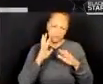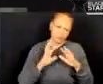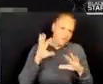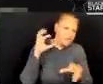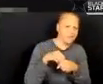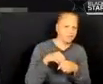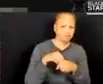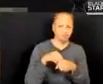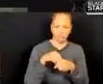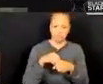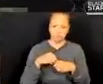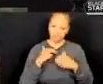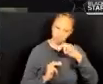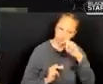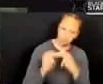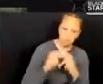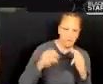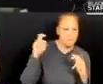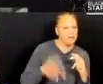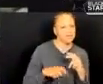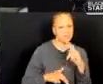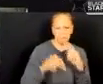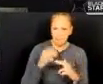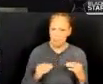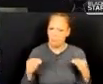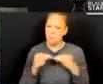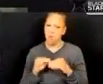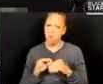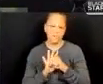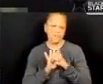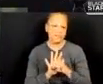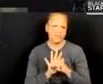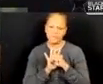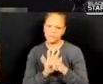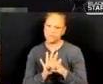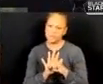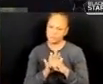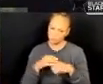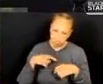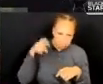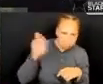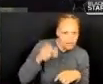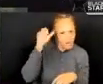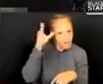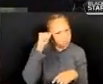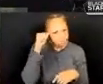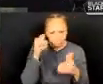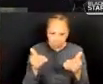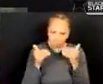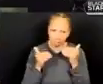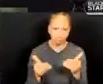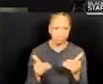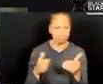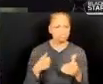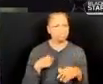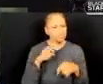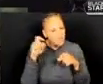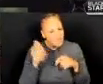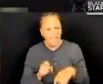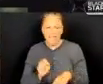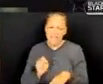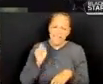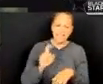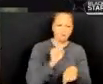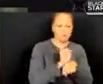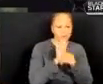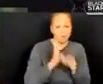media, we'll do it. If we have to ask workers to make Election Day a labor